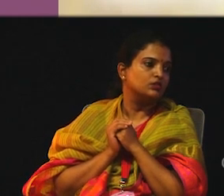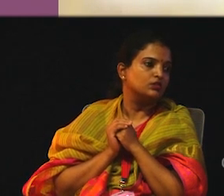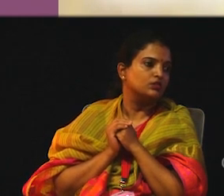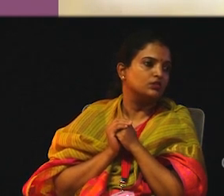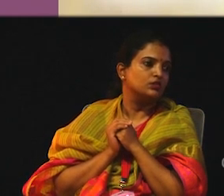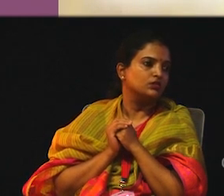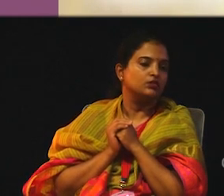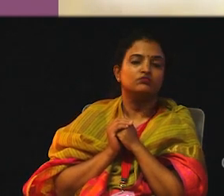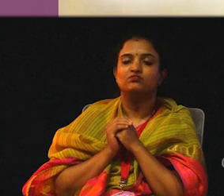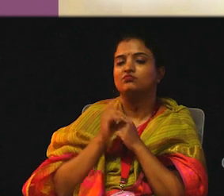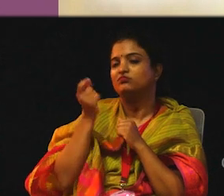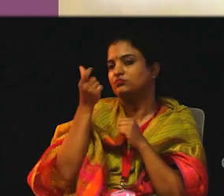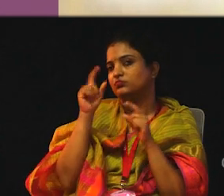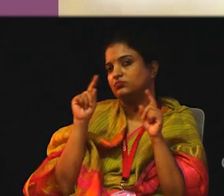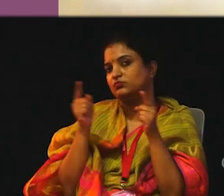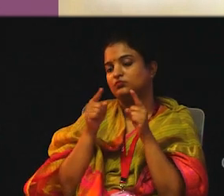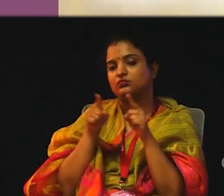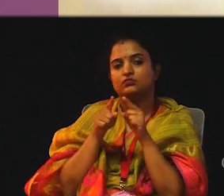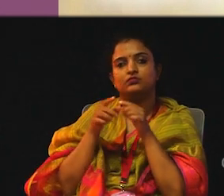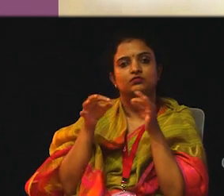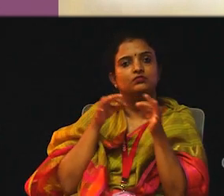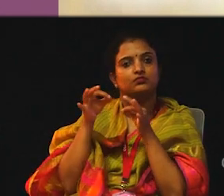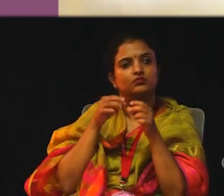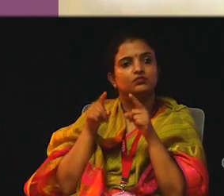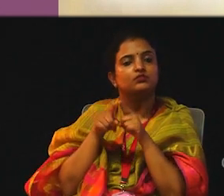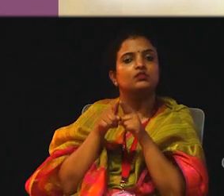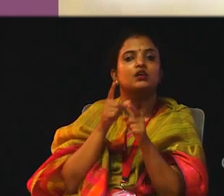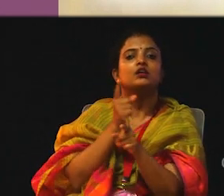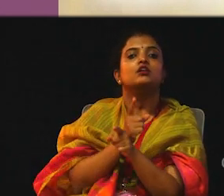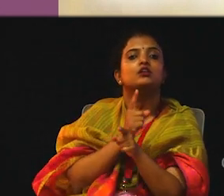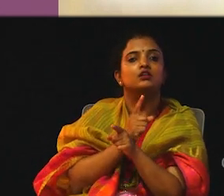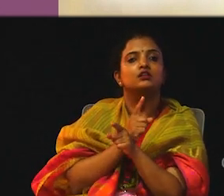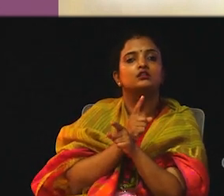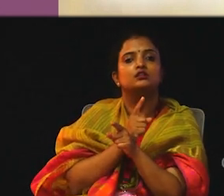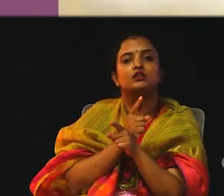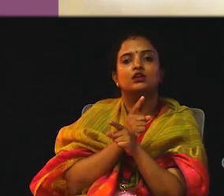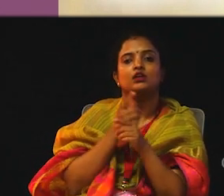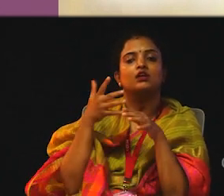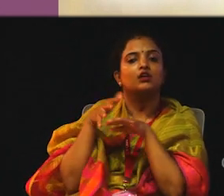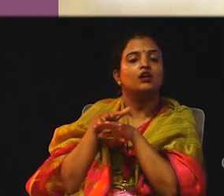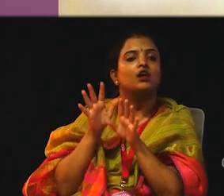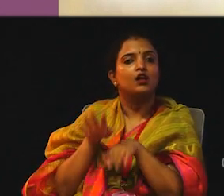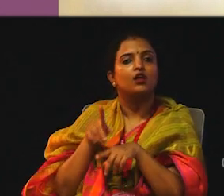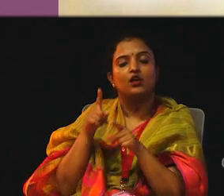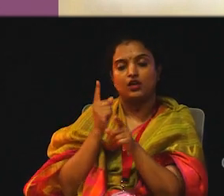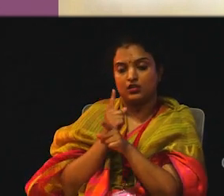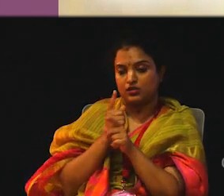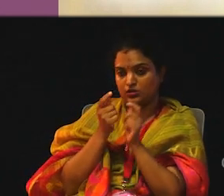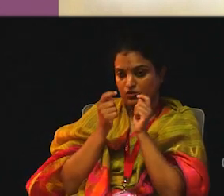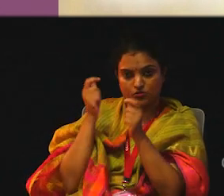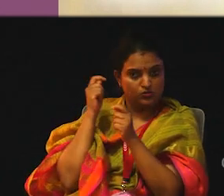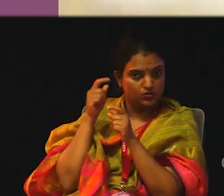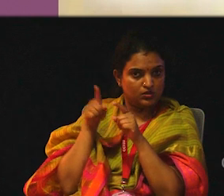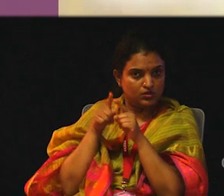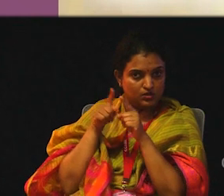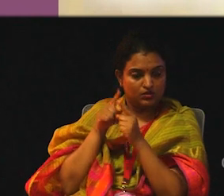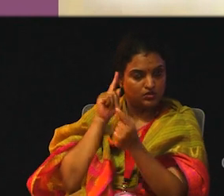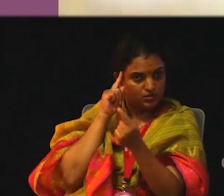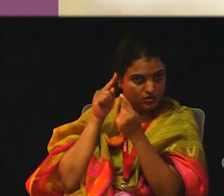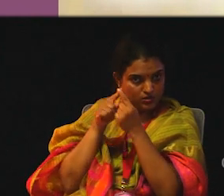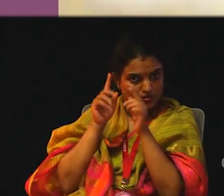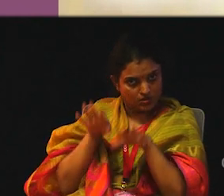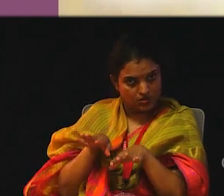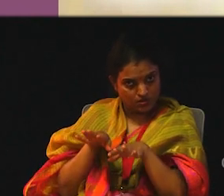Just a quick summary over here. The teacher is the filter, and therefore the teacher's role has to be